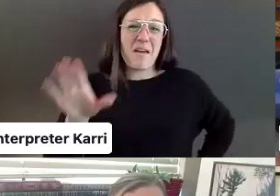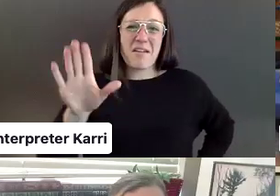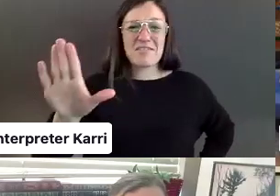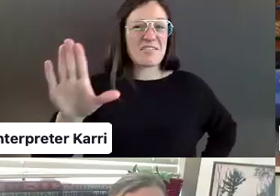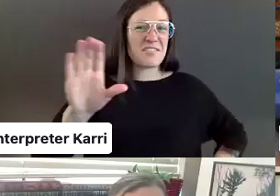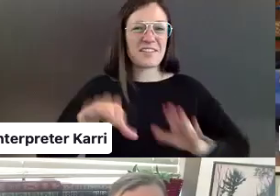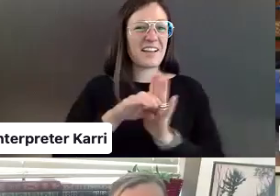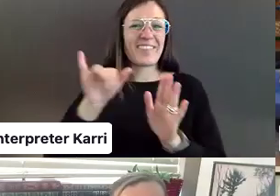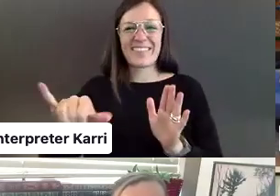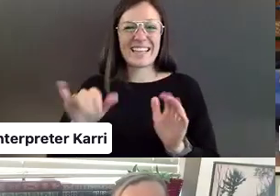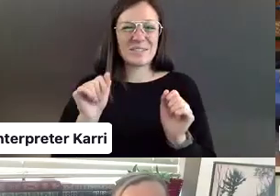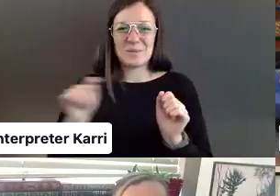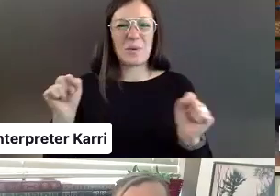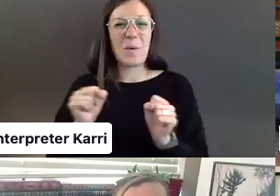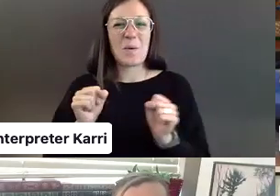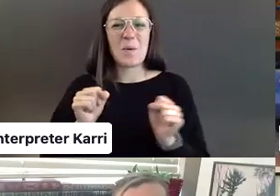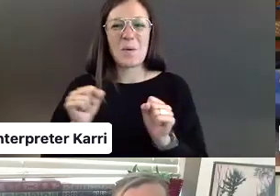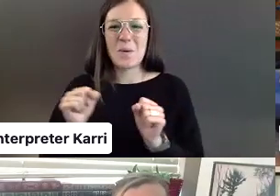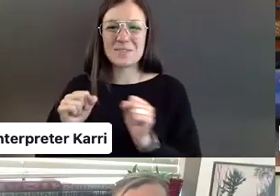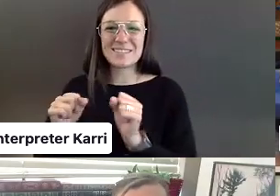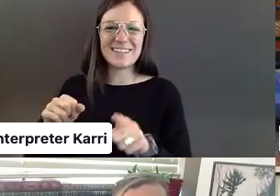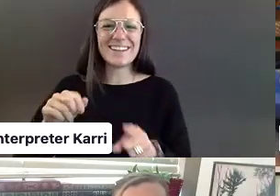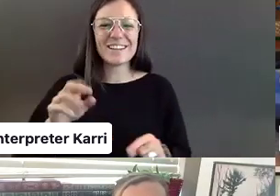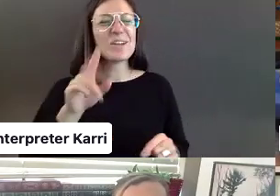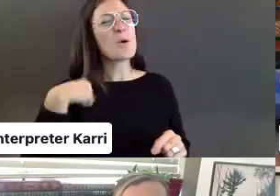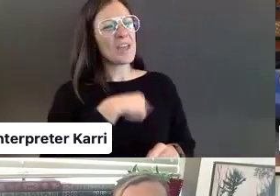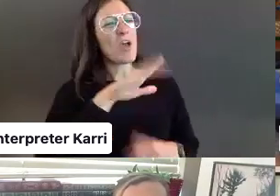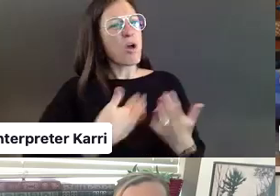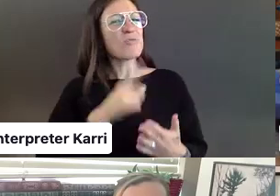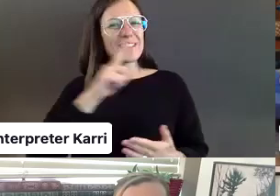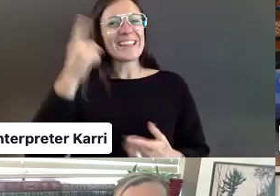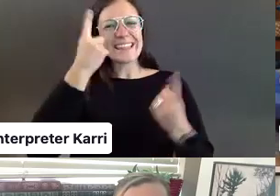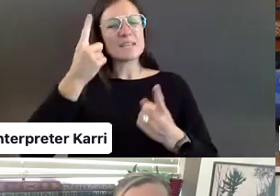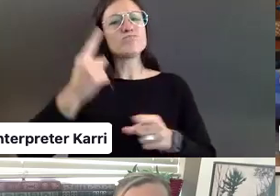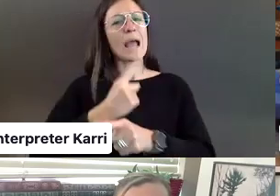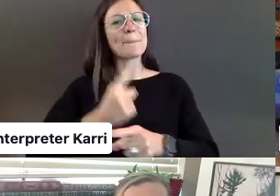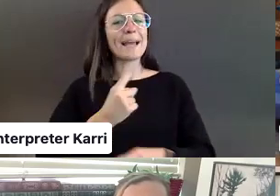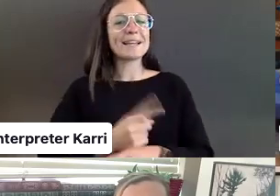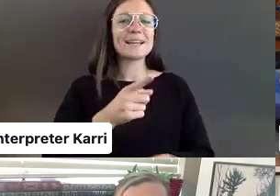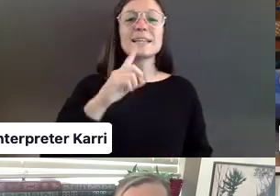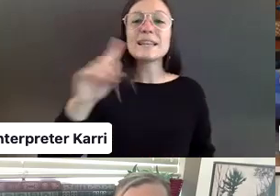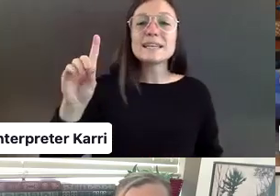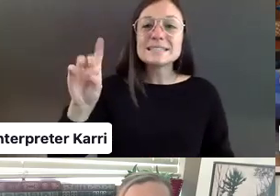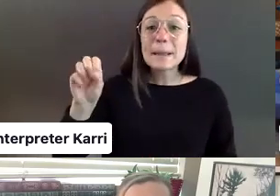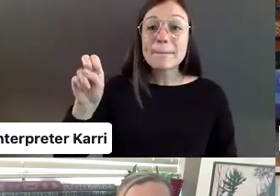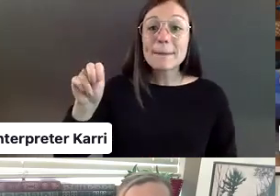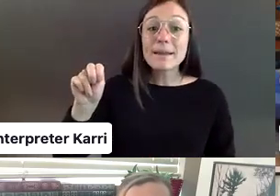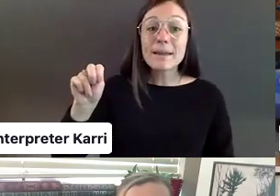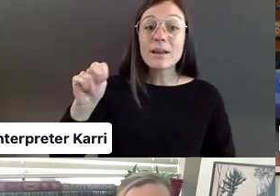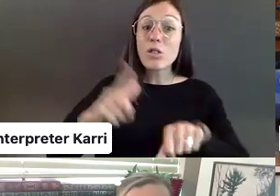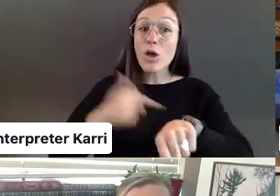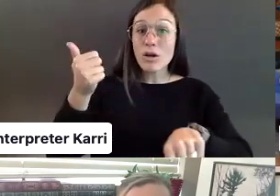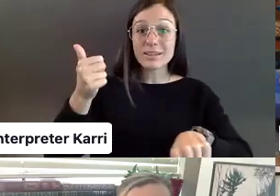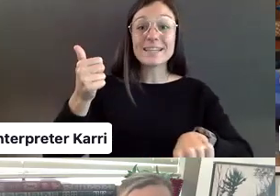seemed cold. I See think how that pragmatic we are? I think that the demon Meg was the longest running demon, but that wasn't all